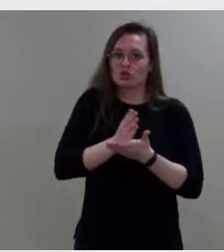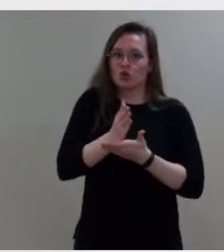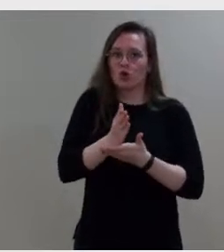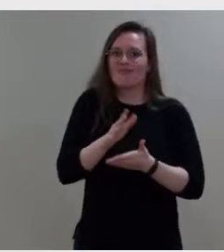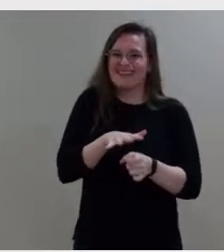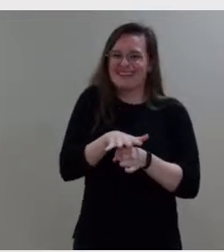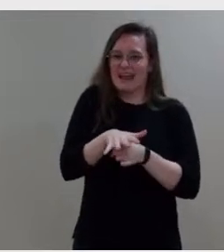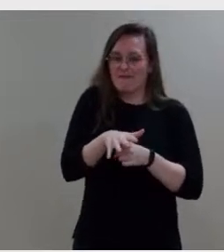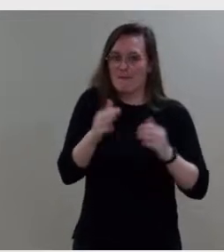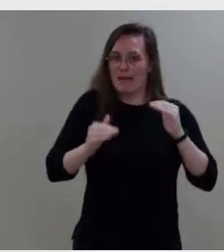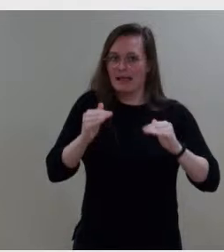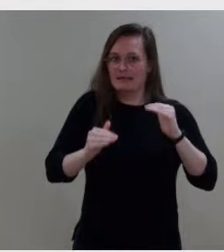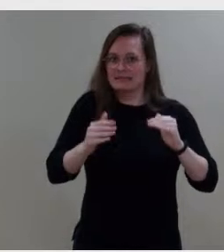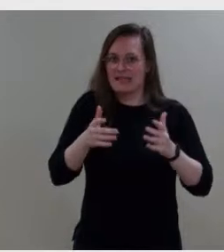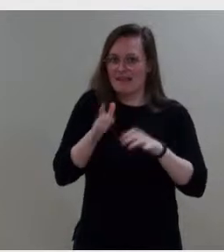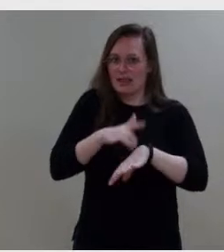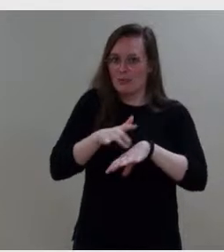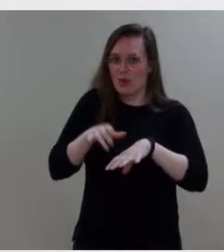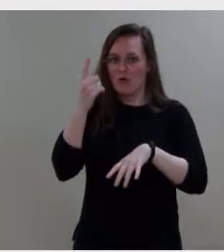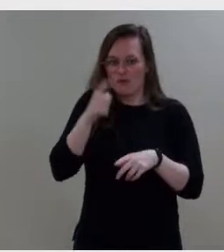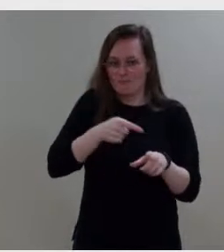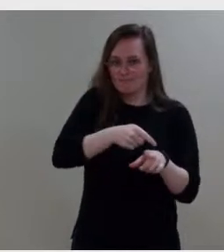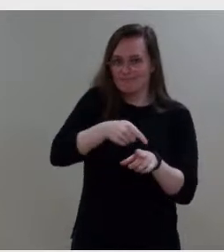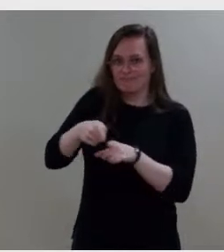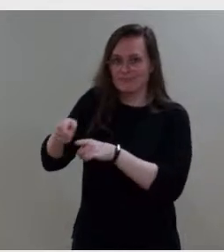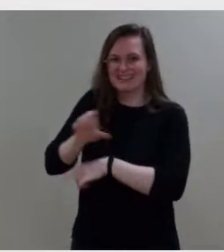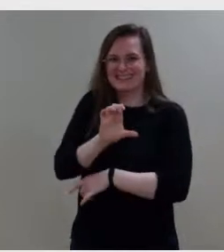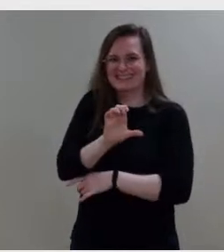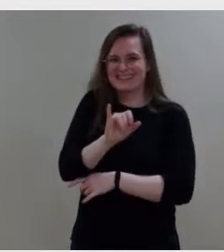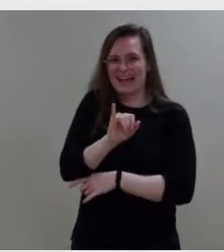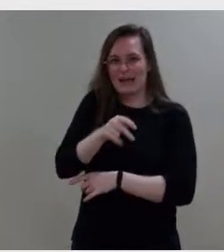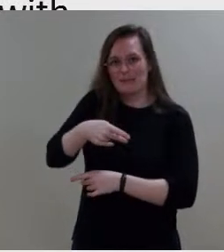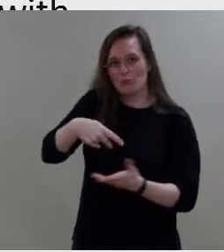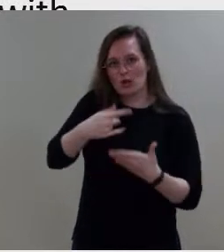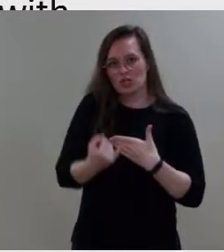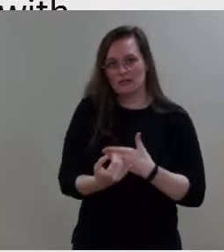available to fund CIP projects from year 2 onward.